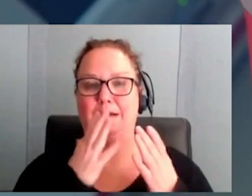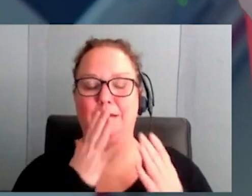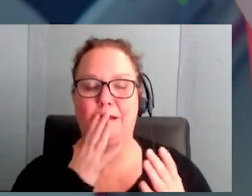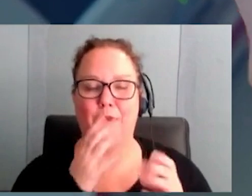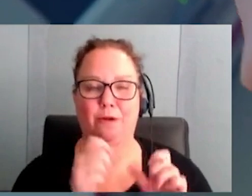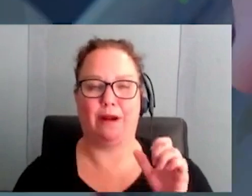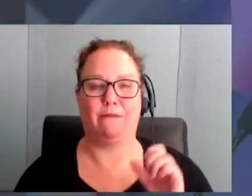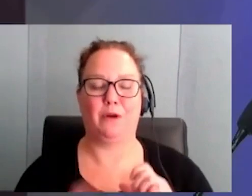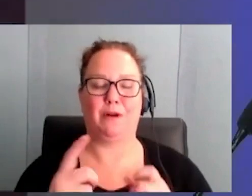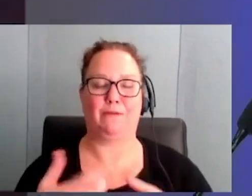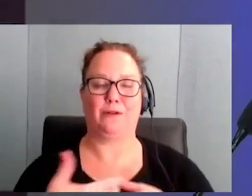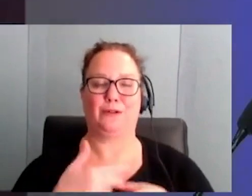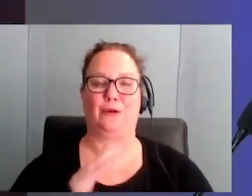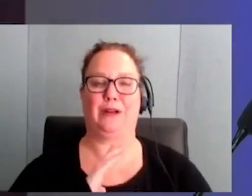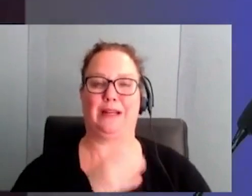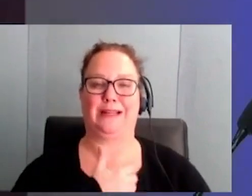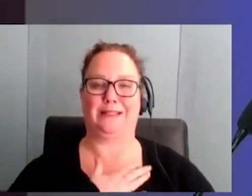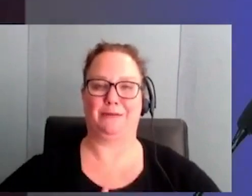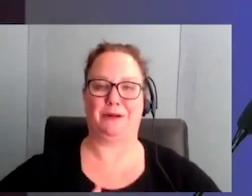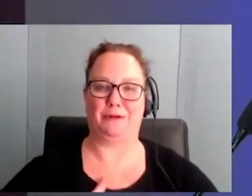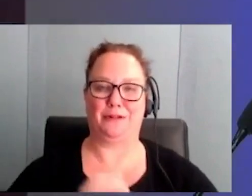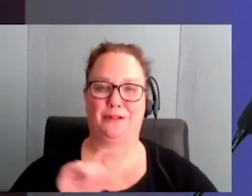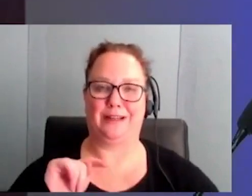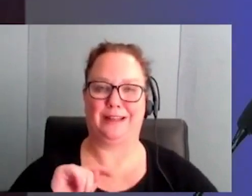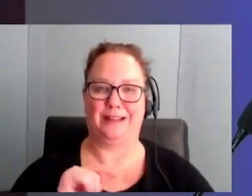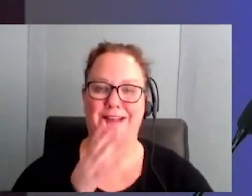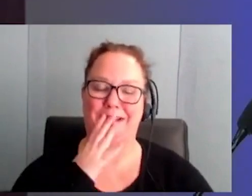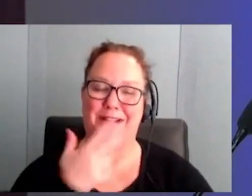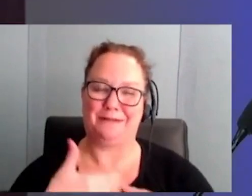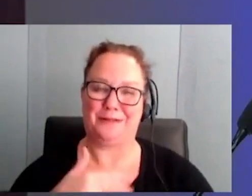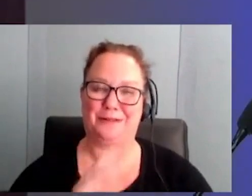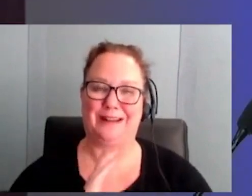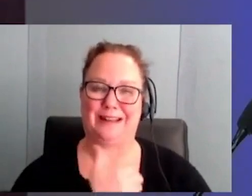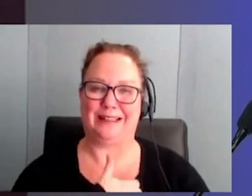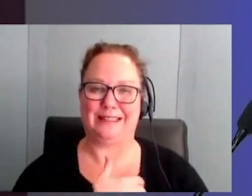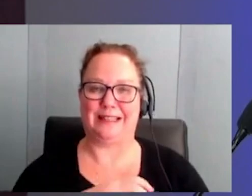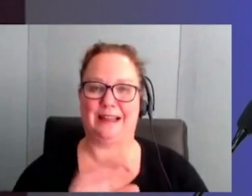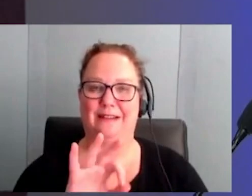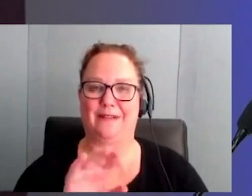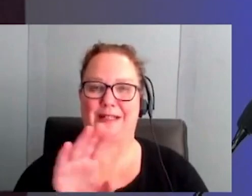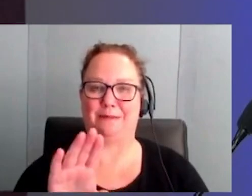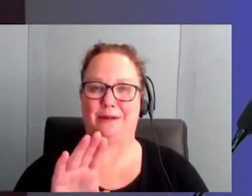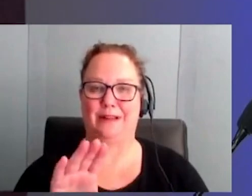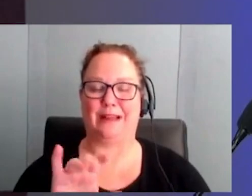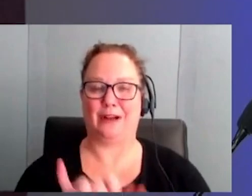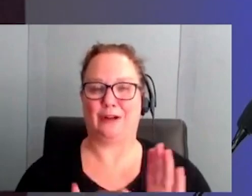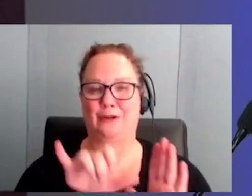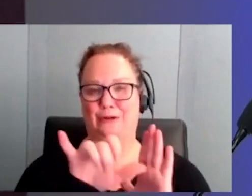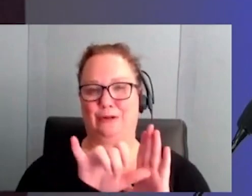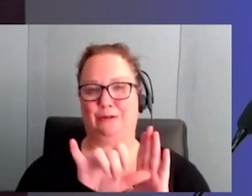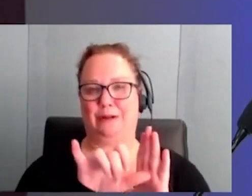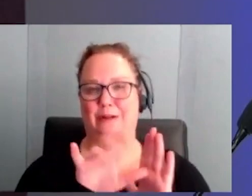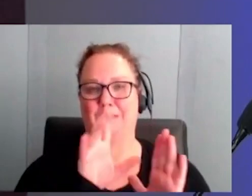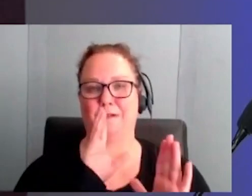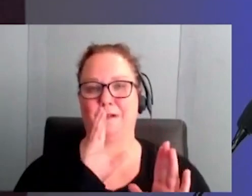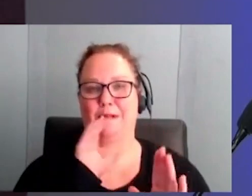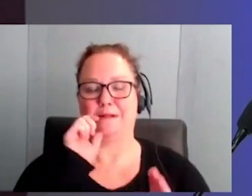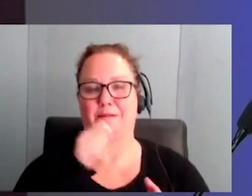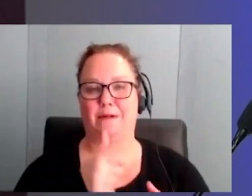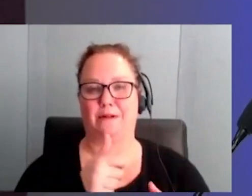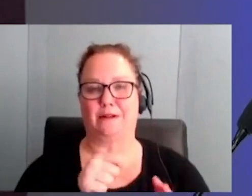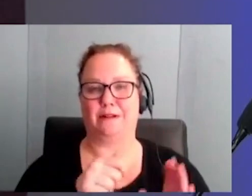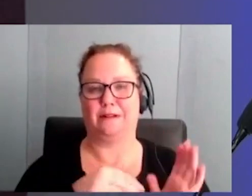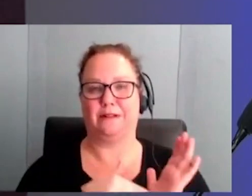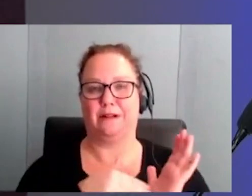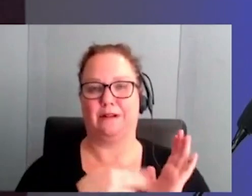with us today. We really appreciate it. And thank you for joining us here on Facebook and on our YouTube channel. We're going to talk about coming up tomorrow. I said Dr. Hawkinson's going to